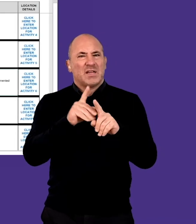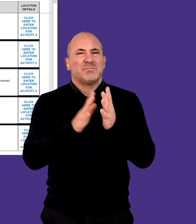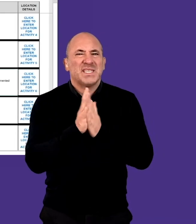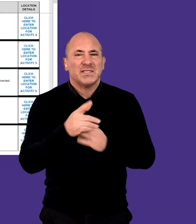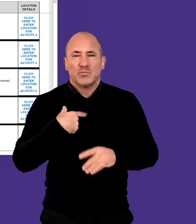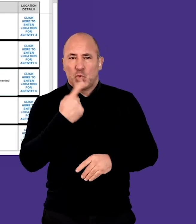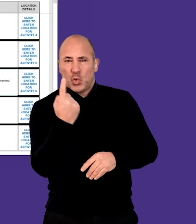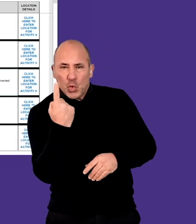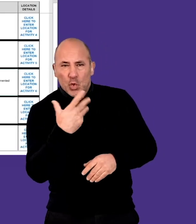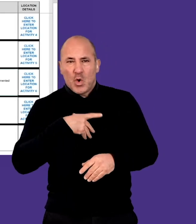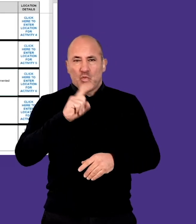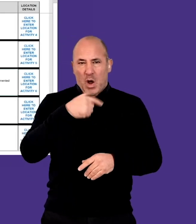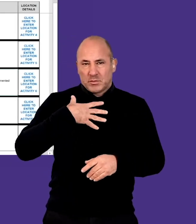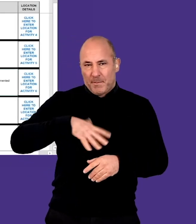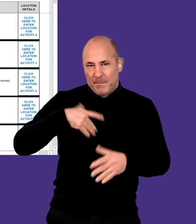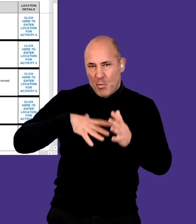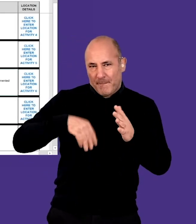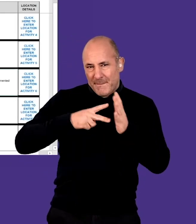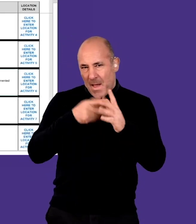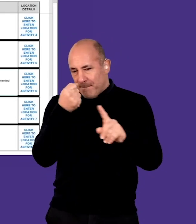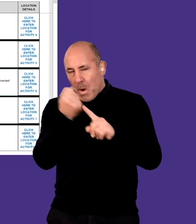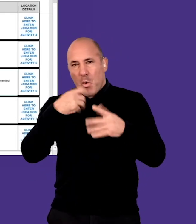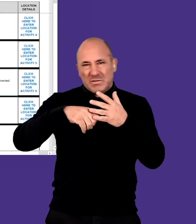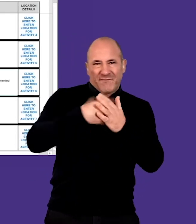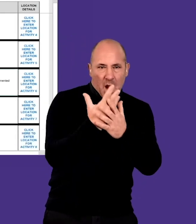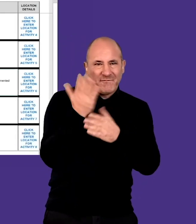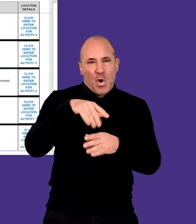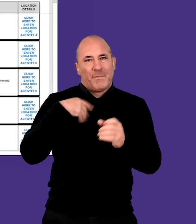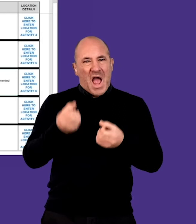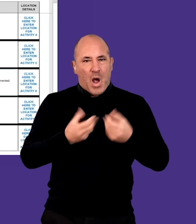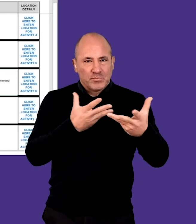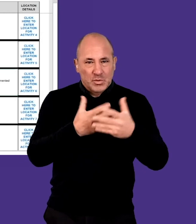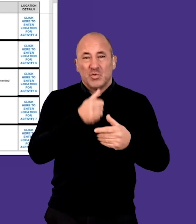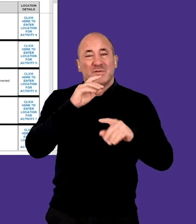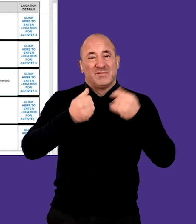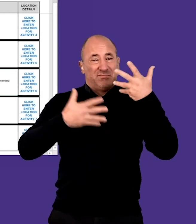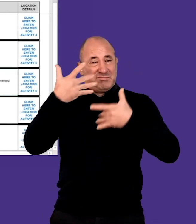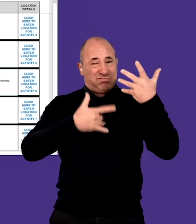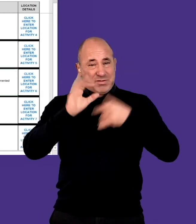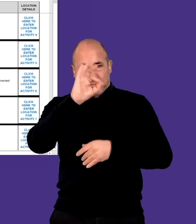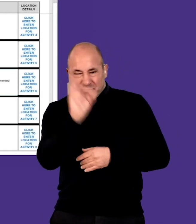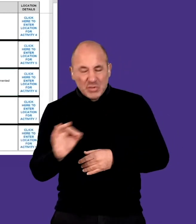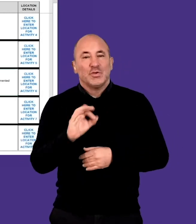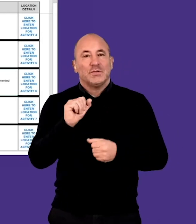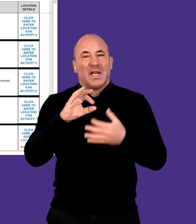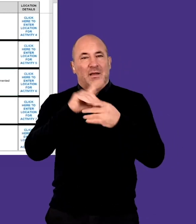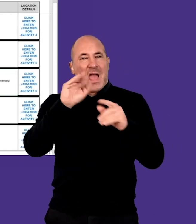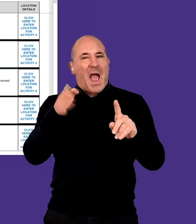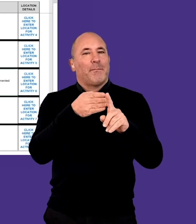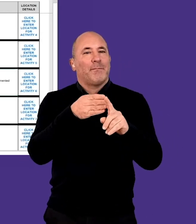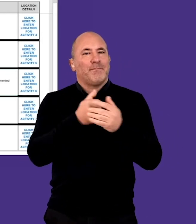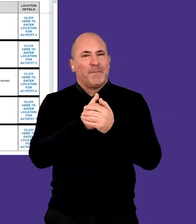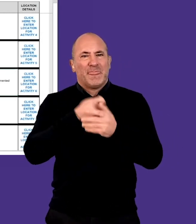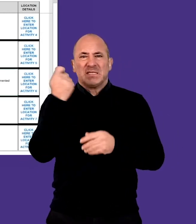A proposed target is who or what you plan to impact or develop as a result of your output, often using figures and percentages